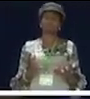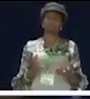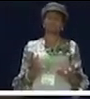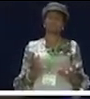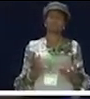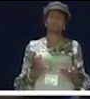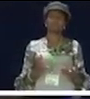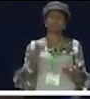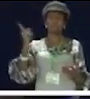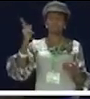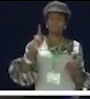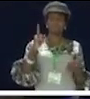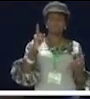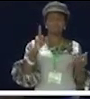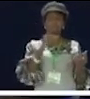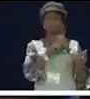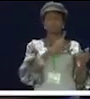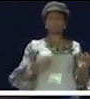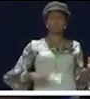You are the Lord of hosts.